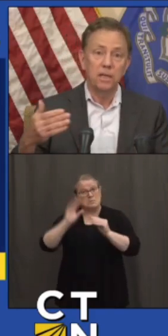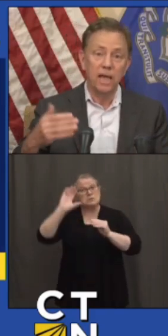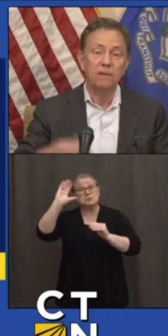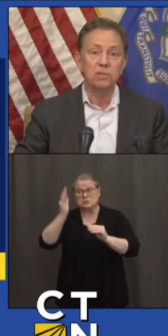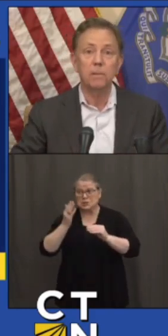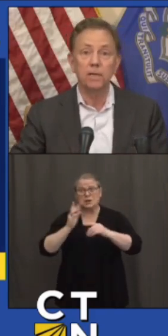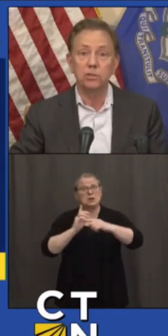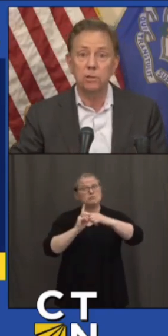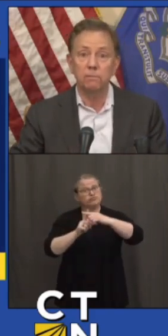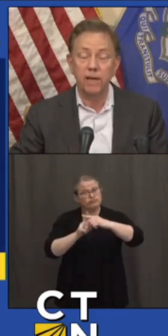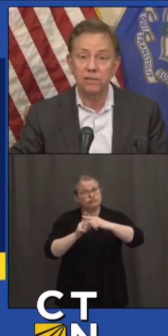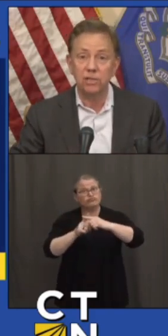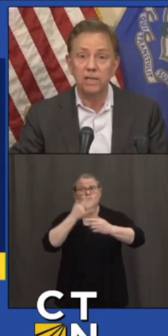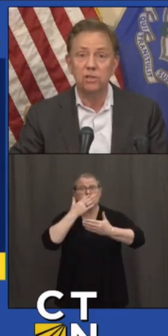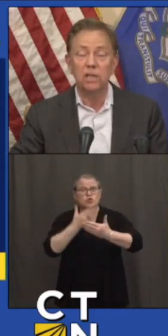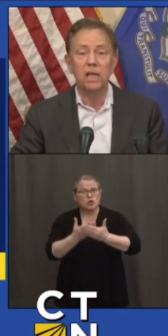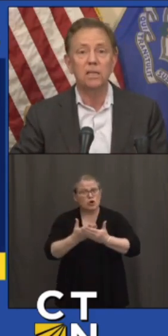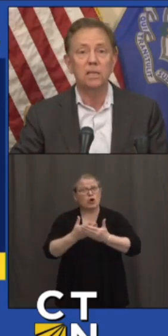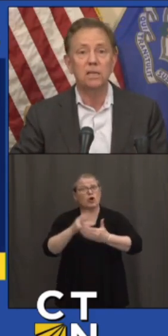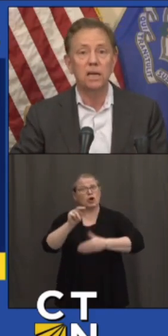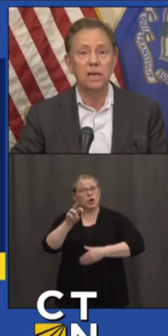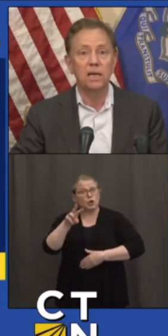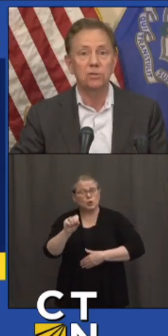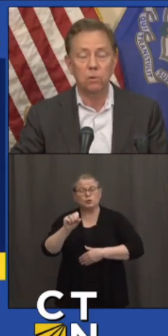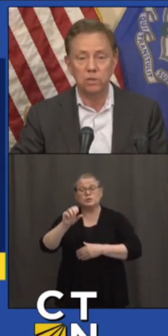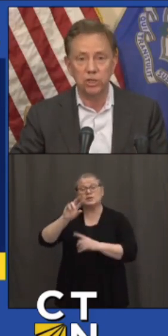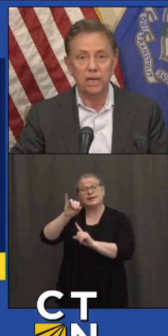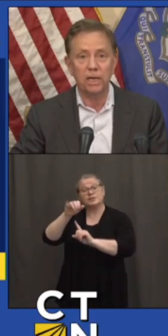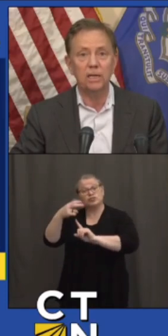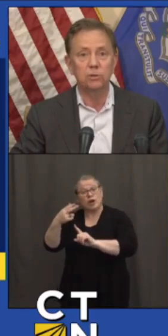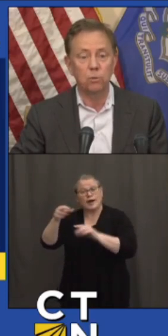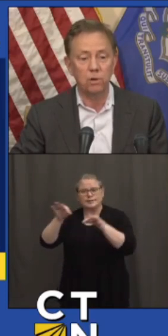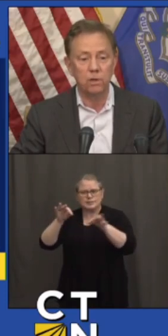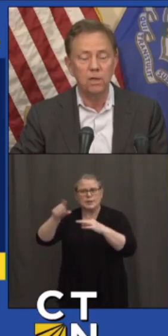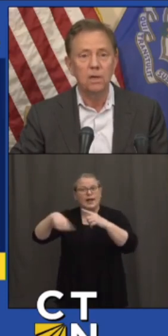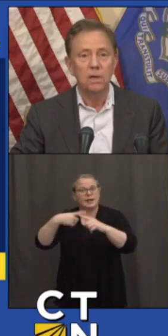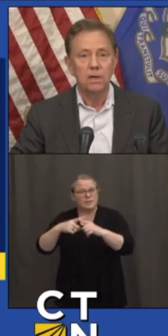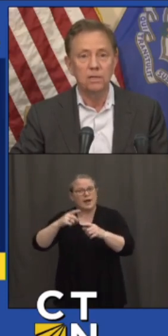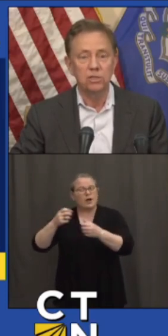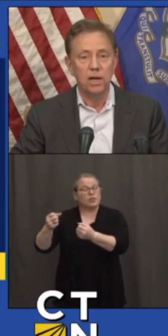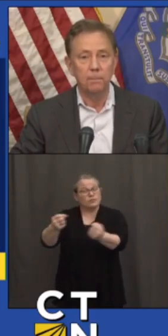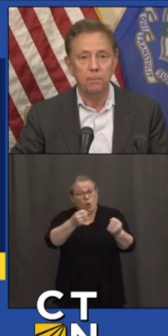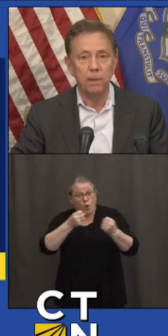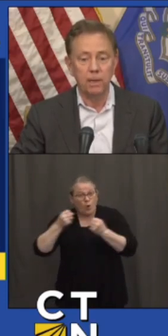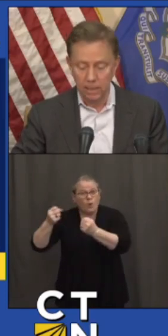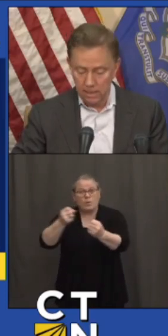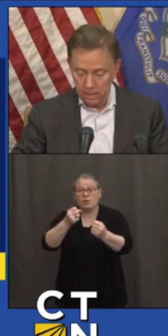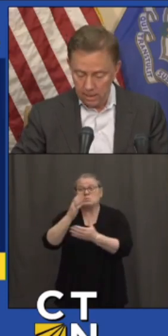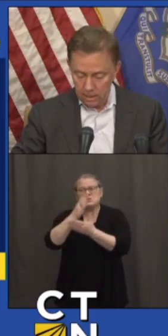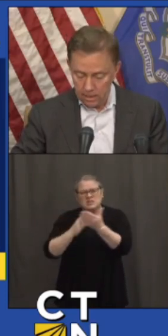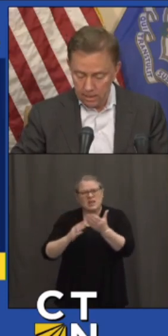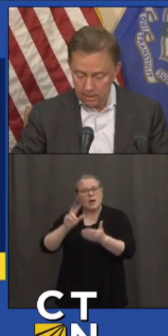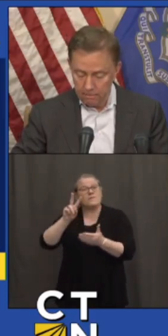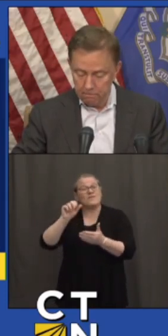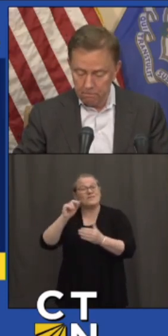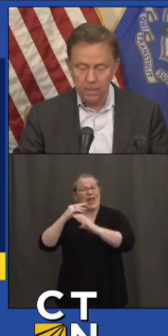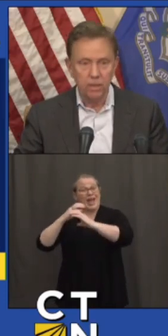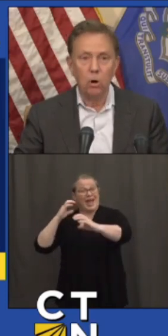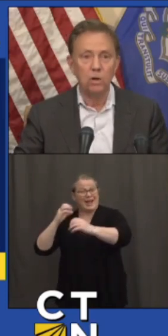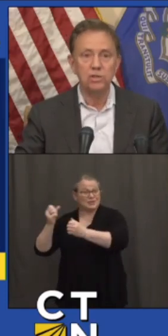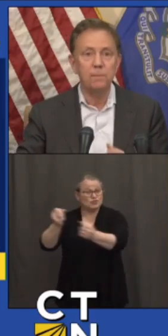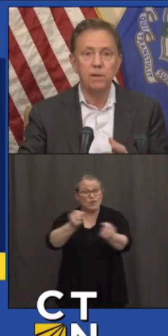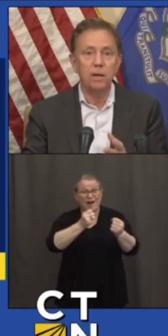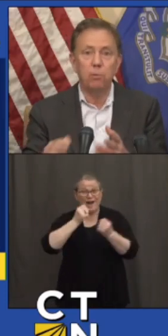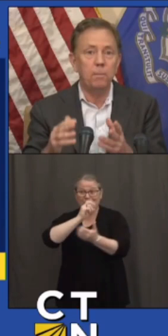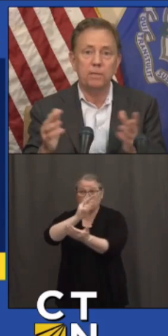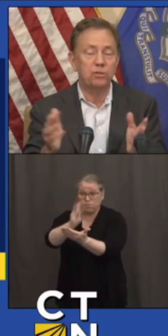vans, they have some extra vaccines at the end of the day. It's worth checking. It's worth stopping by. There